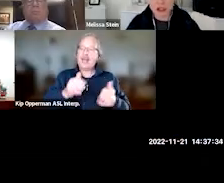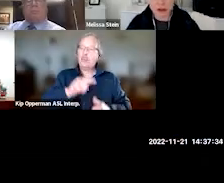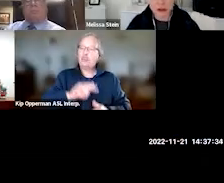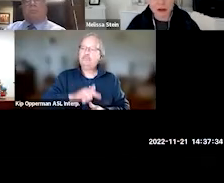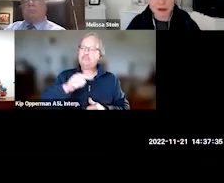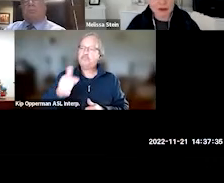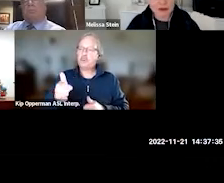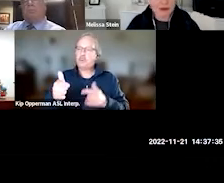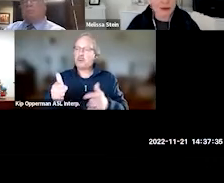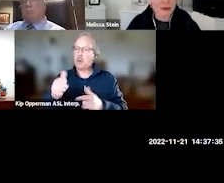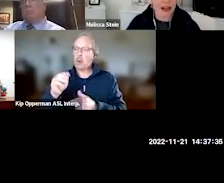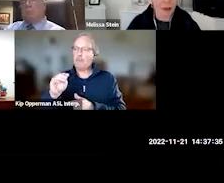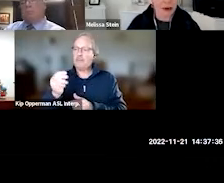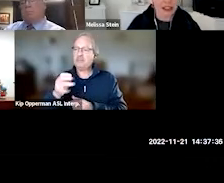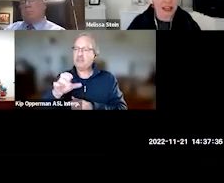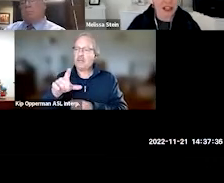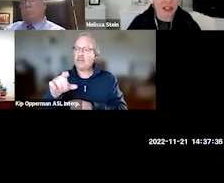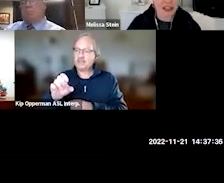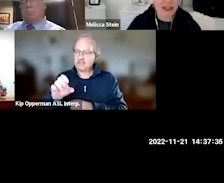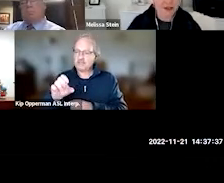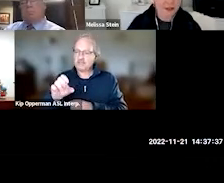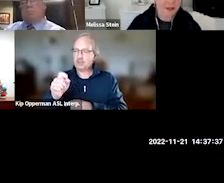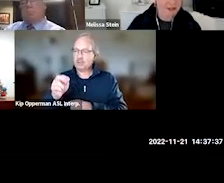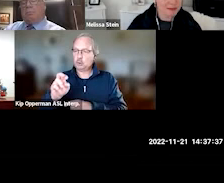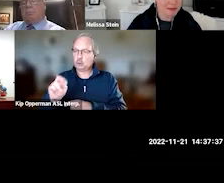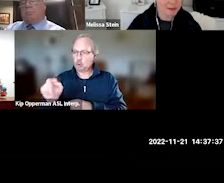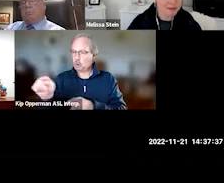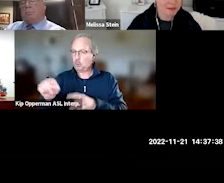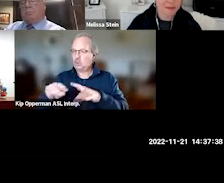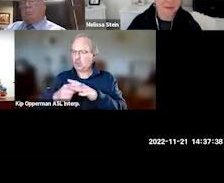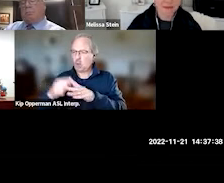to Michelle Thurn to begin our presentation.